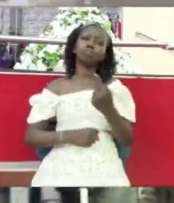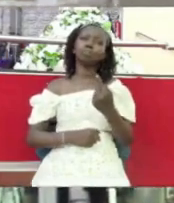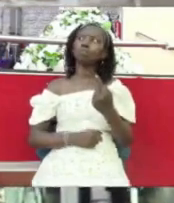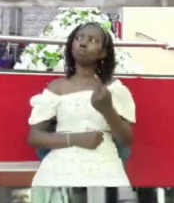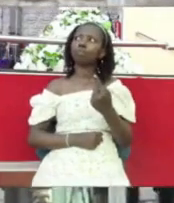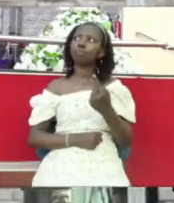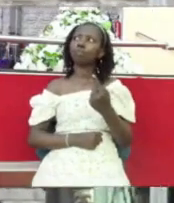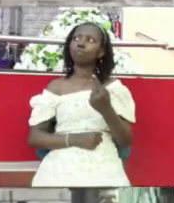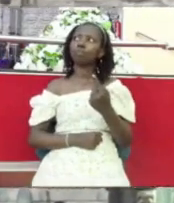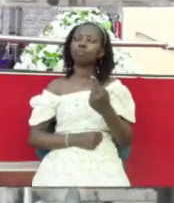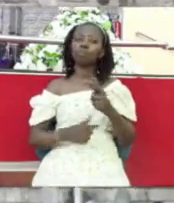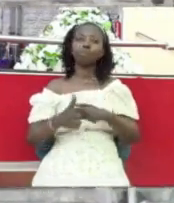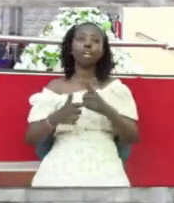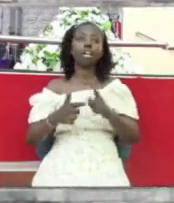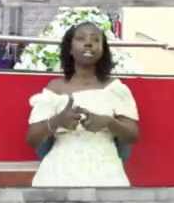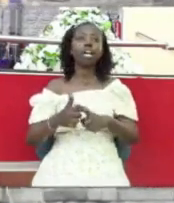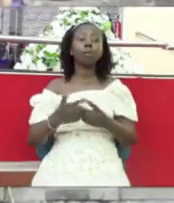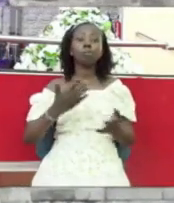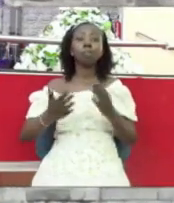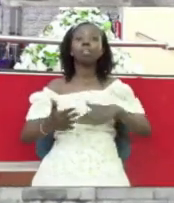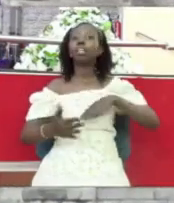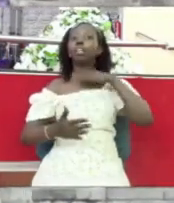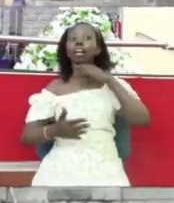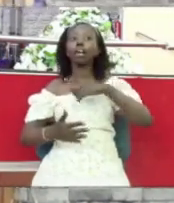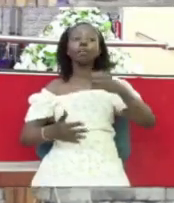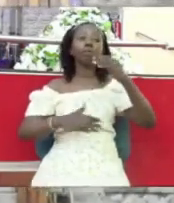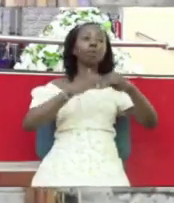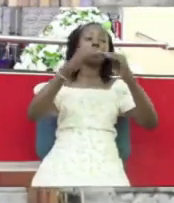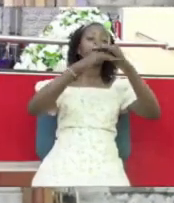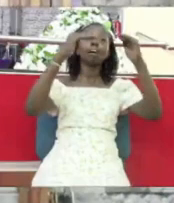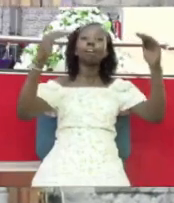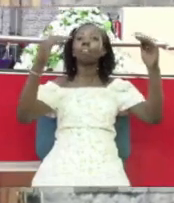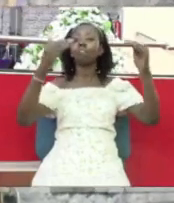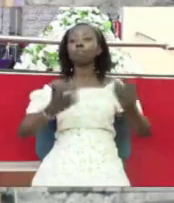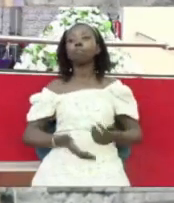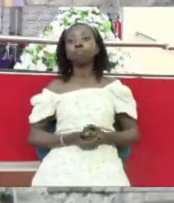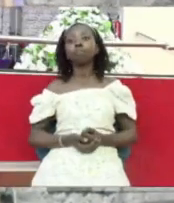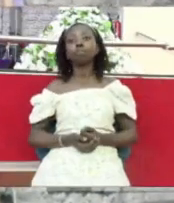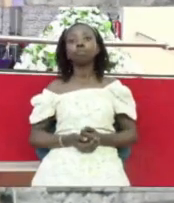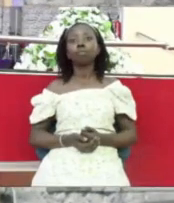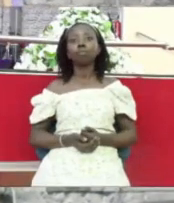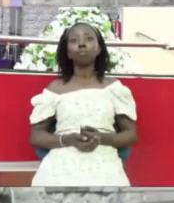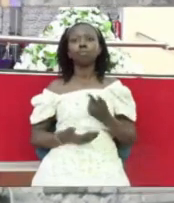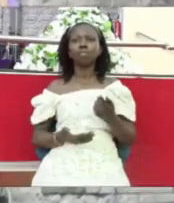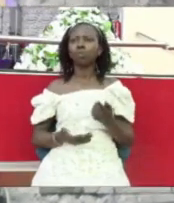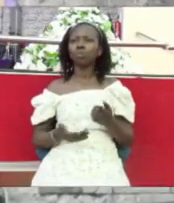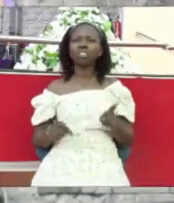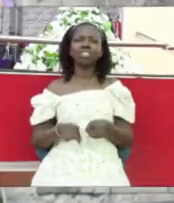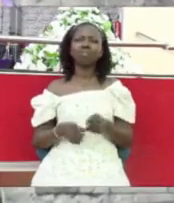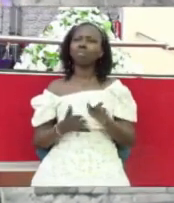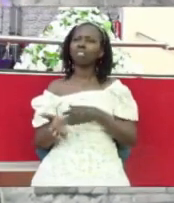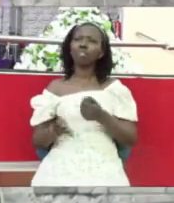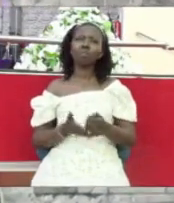hizo miaka sita. And then they are done with life and they go to heaven. Alafu anatoweka anaenda mbinguni. What a waste. Hiyo ni